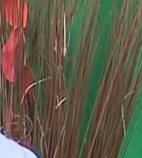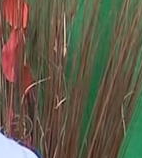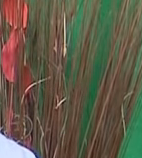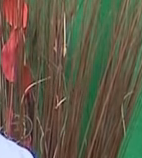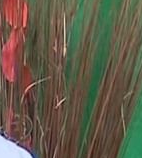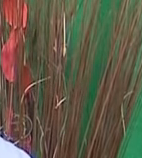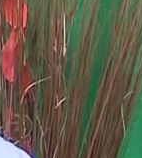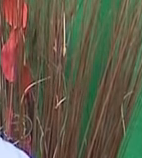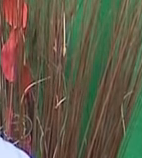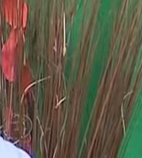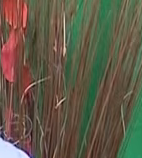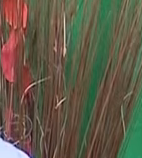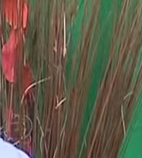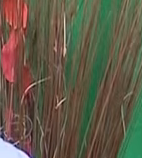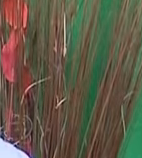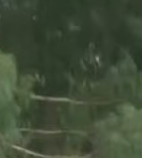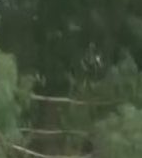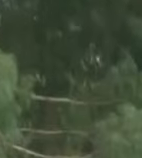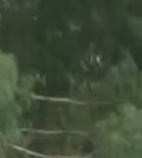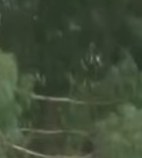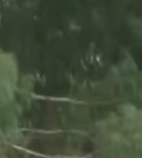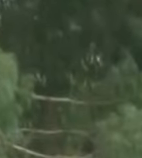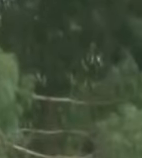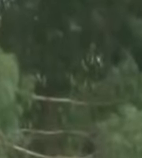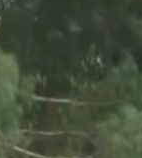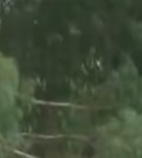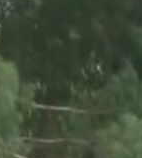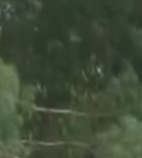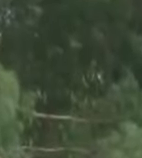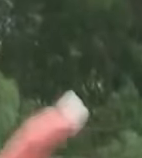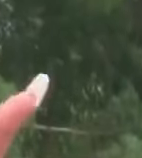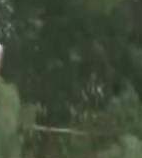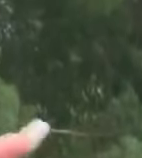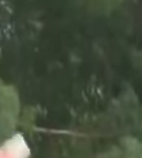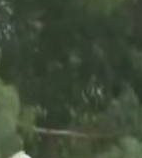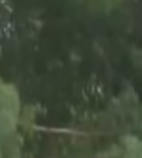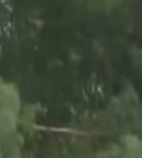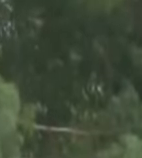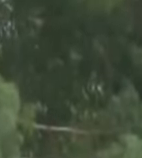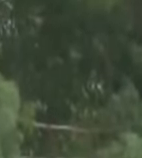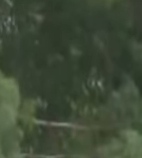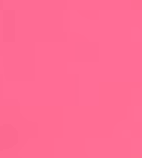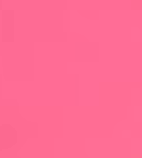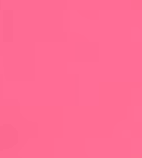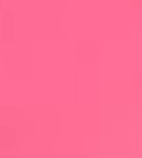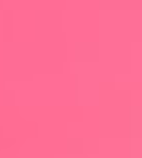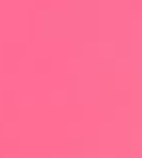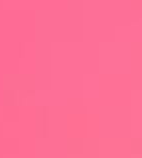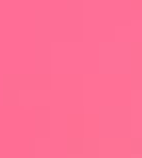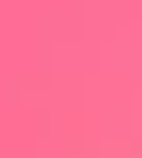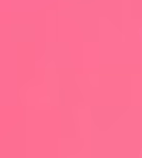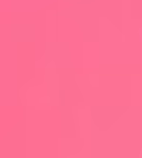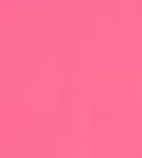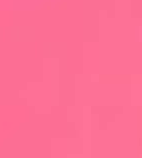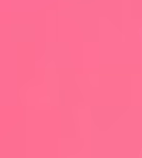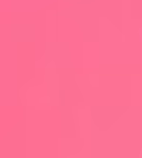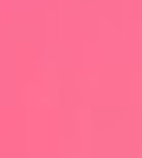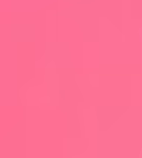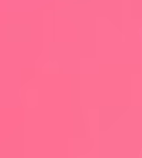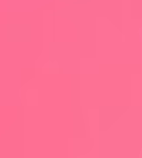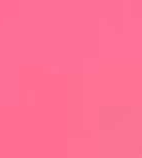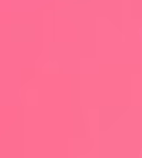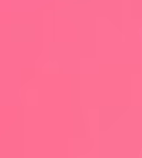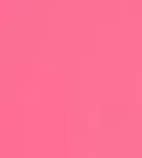nginganyakati la ngikhona khona, ngingasuki la ngikhona khona. A job I could never do is be a mechanic. A job that I